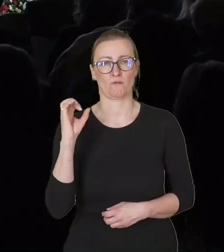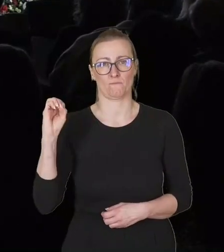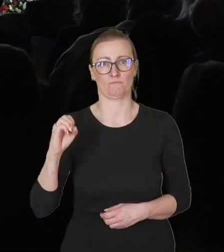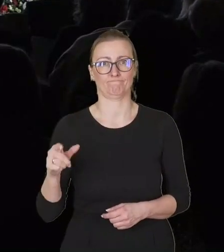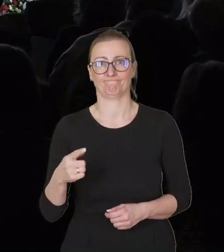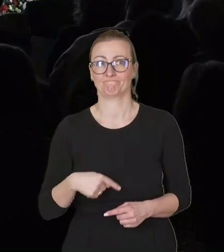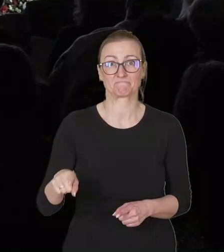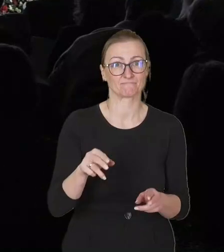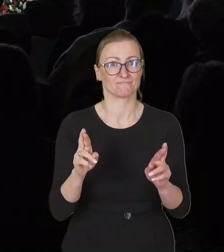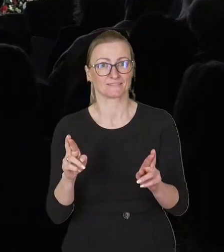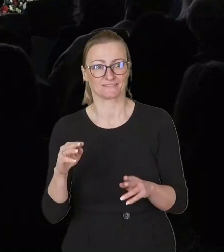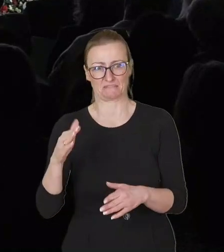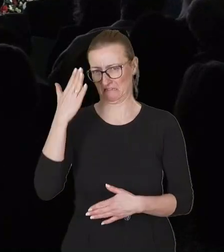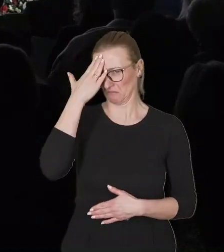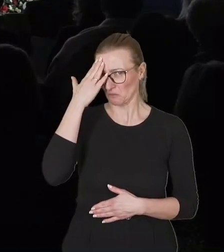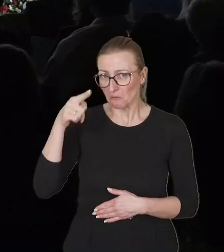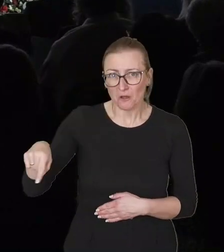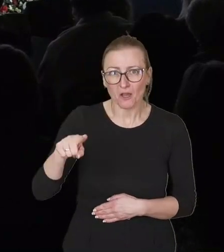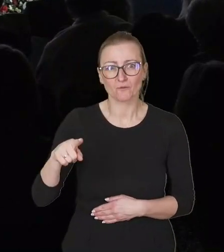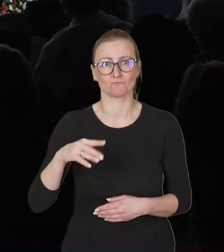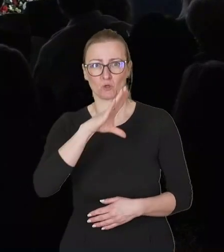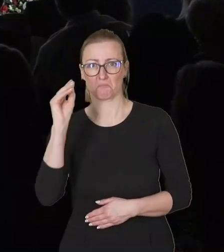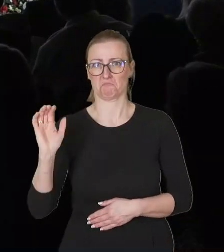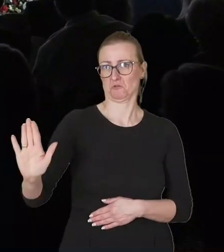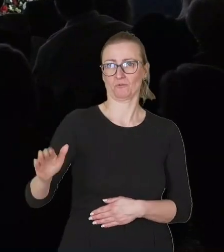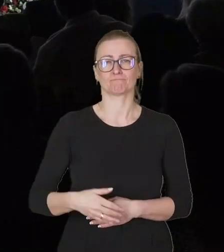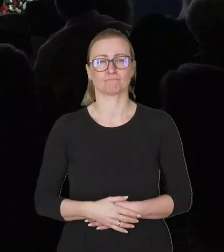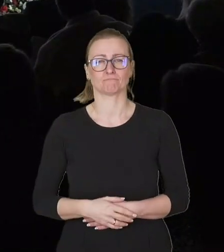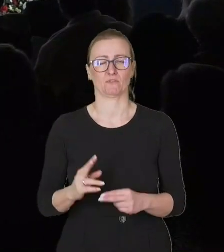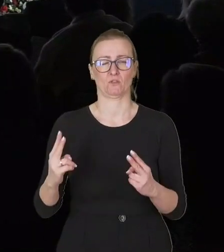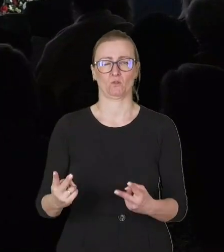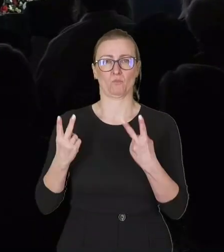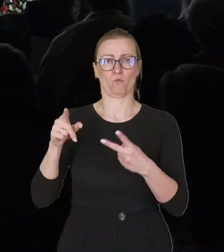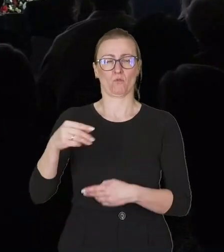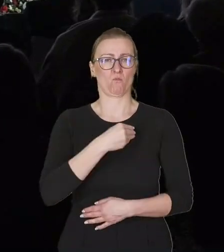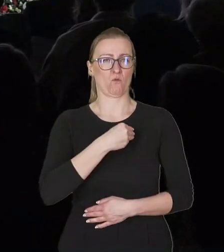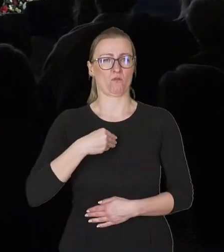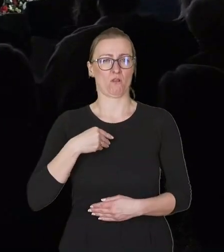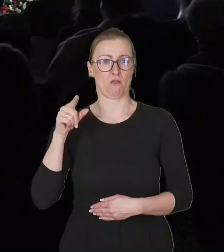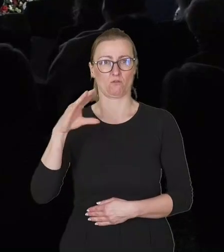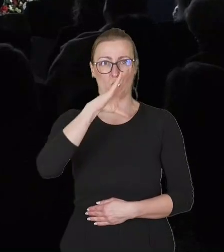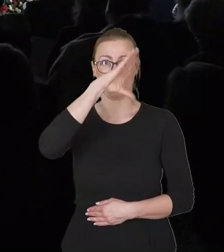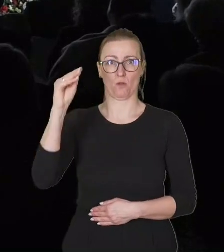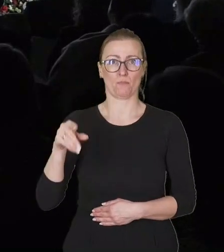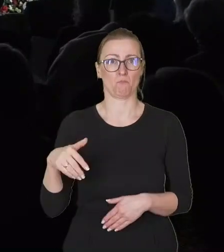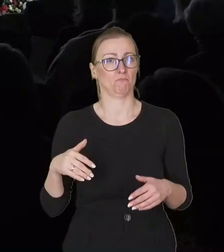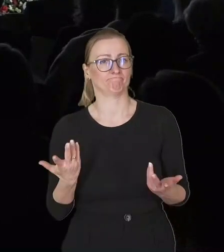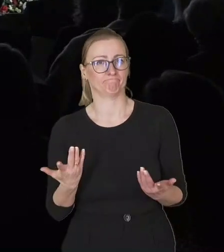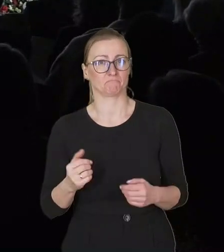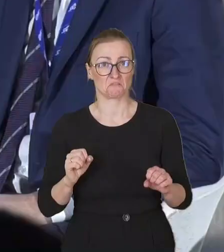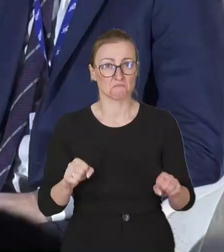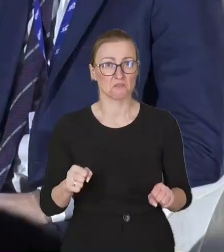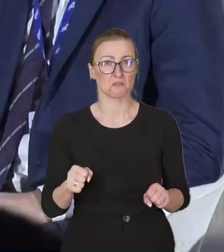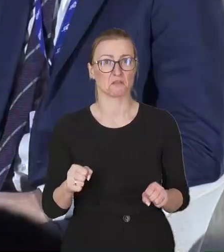flagship Polish companies, not unicorn yet, but I hope you are on the good way to do that.